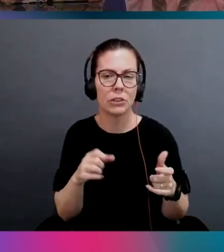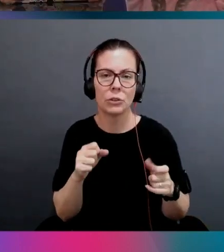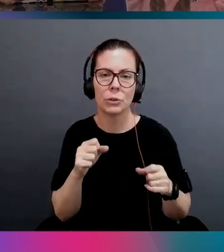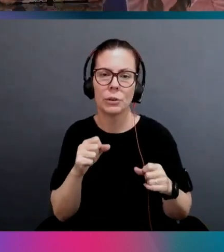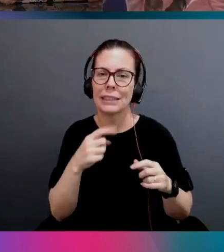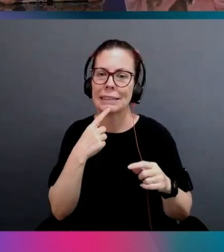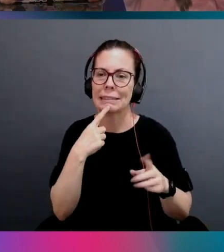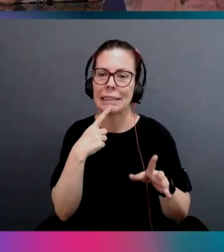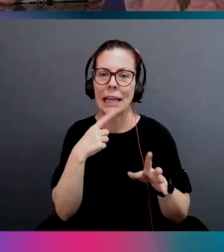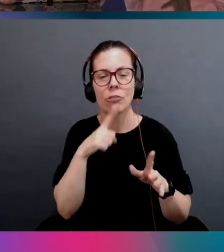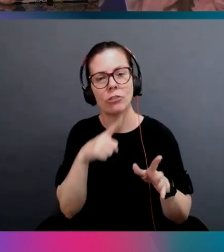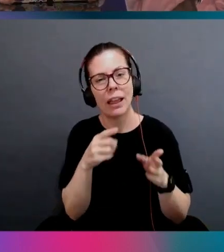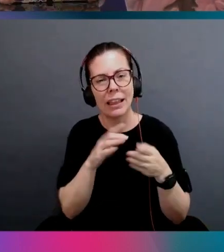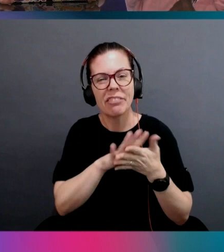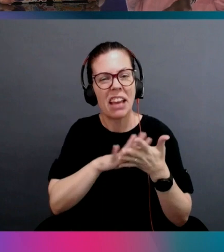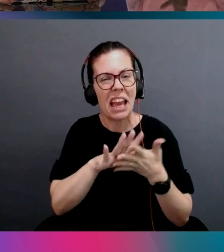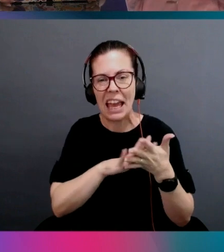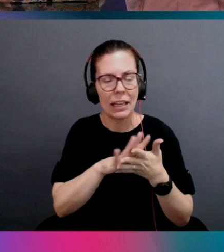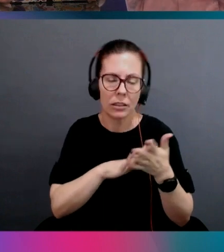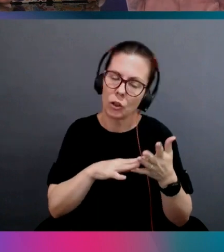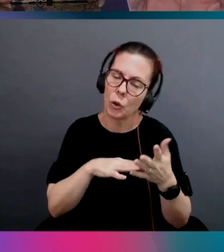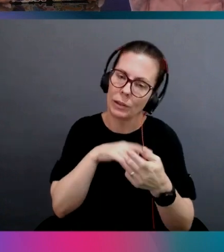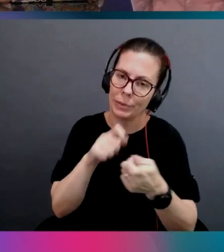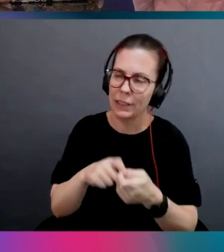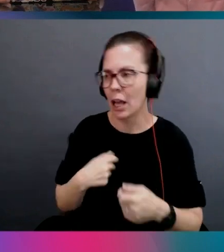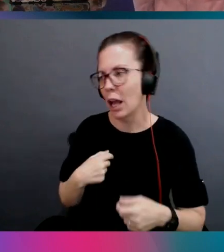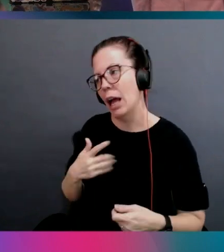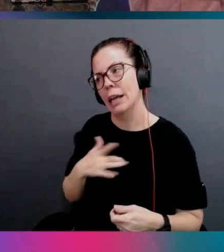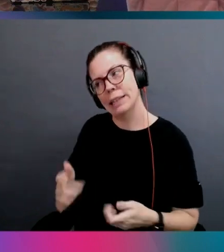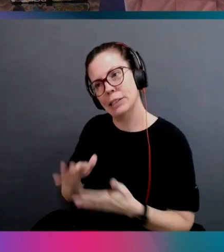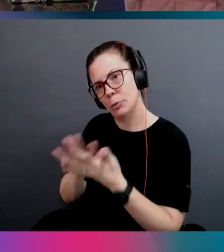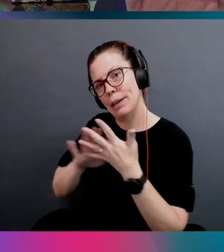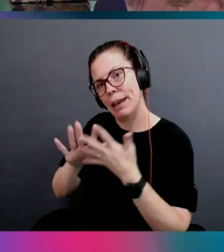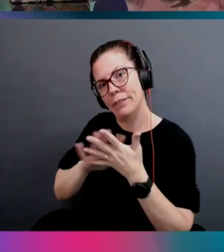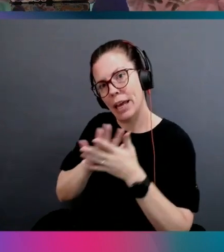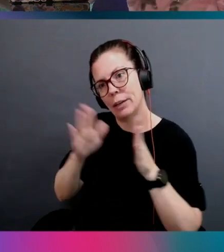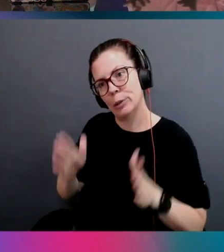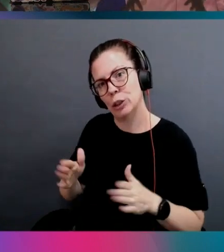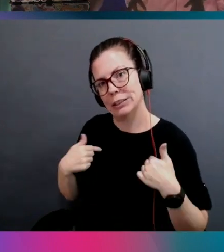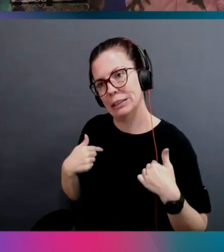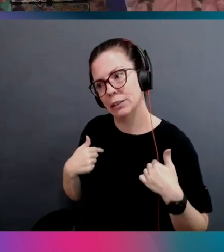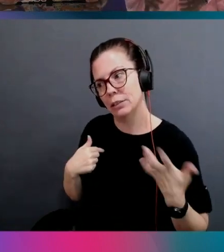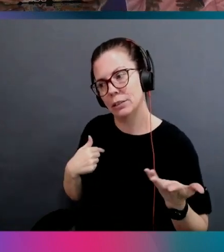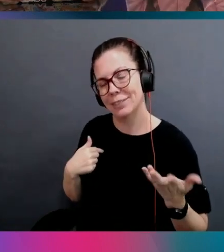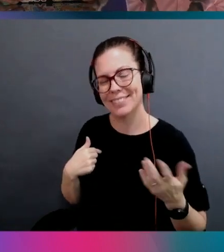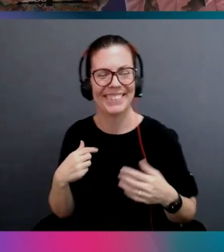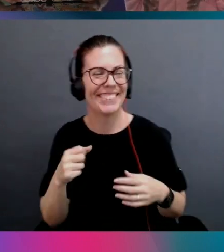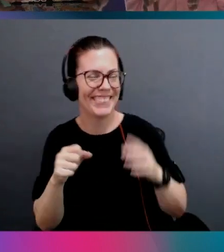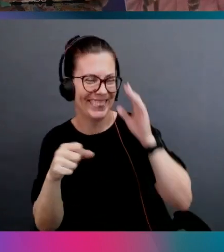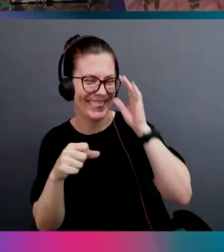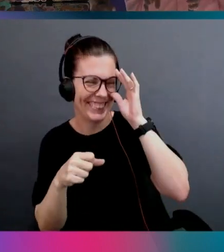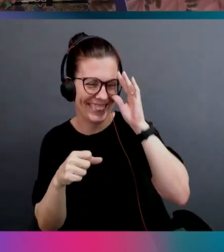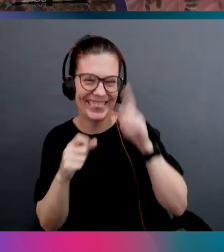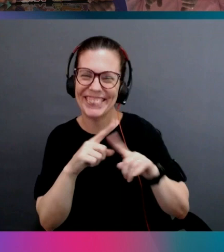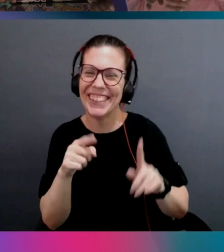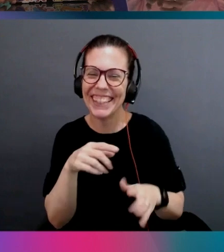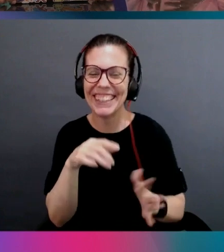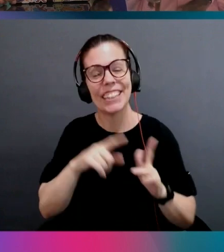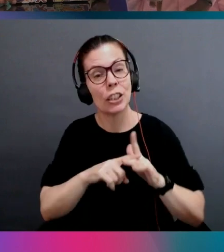bit more specific and short. I'm a pretty vague person. But the alternative is that you can just start writing your